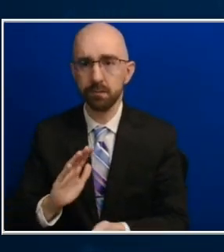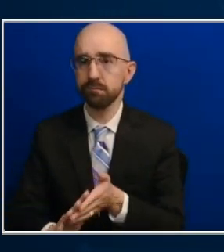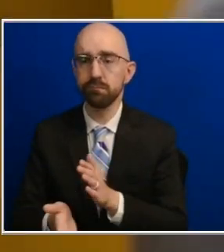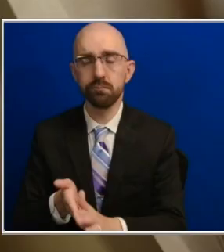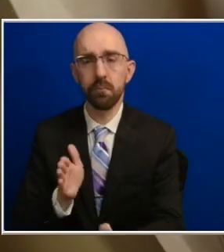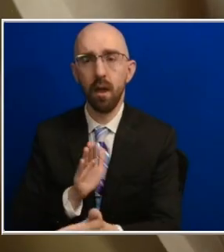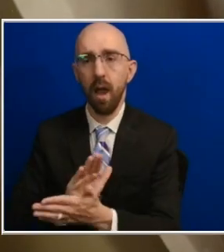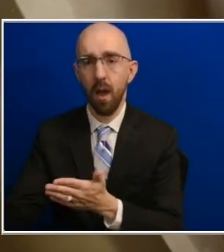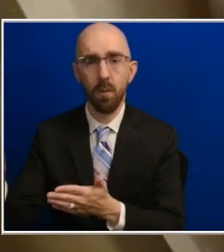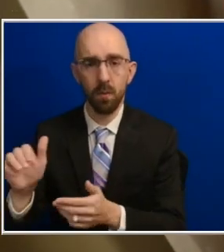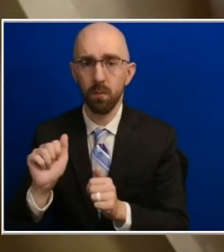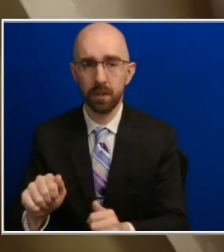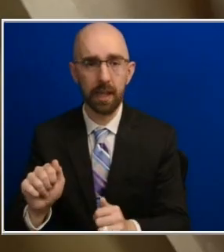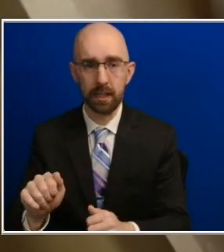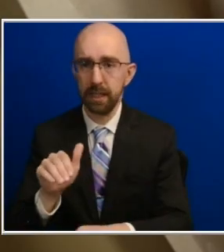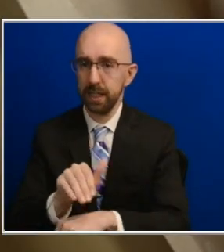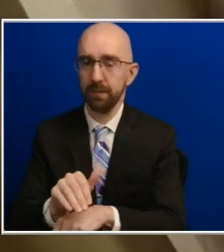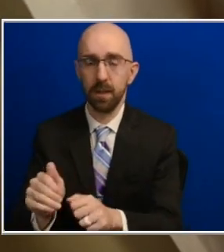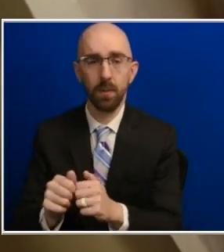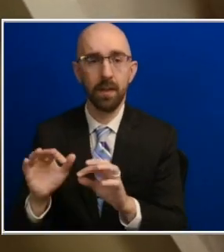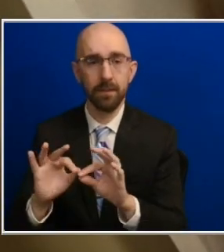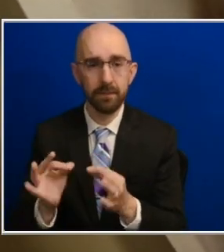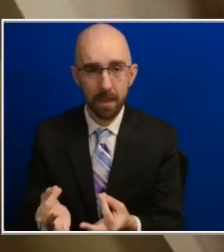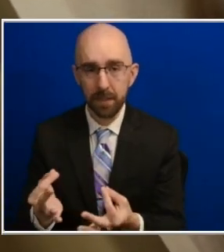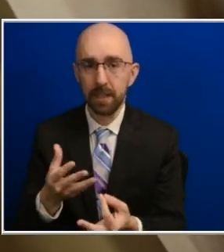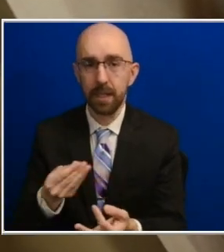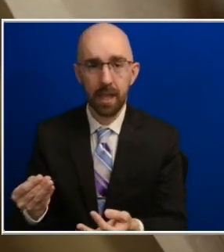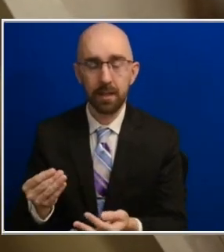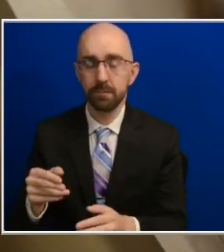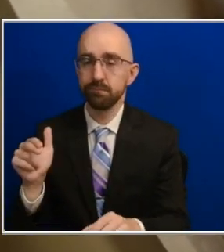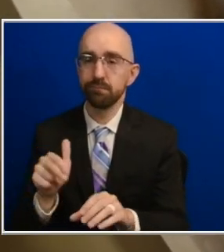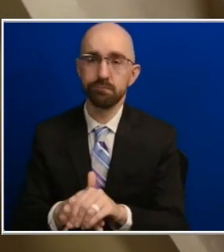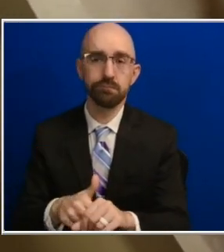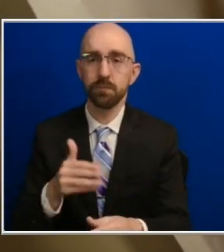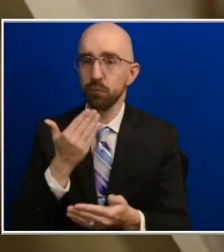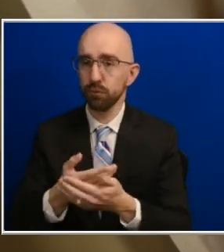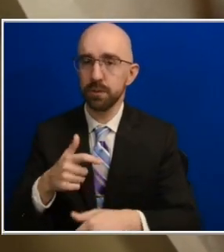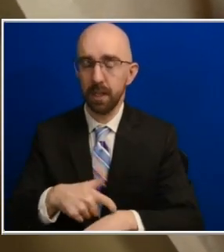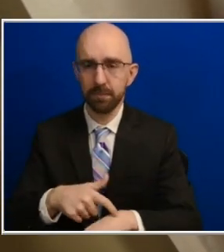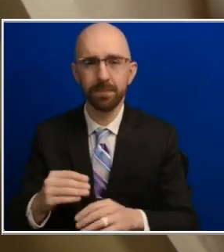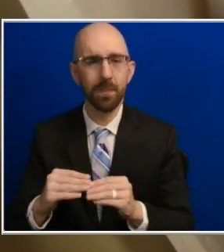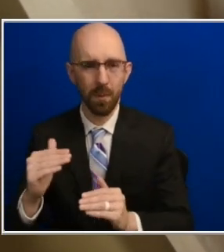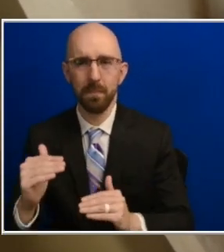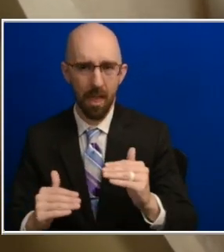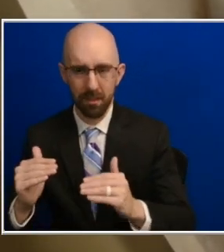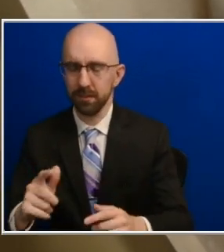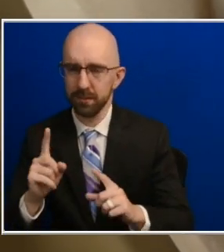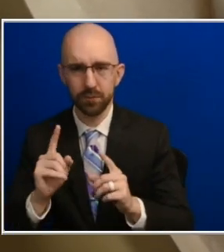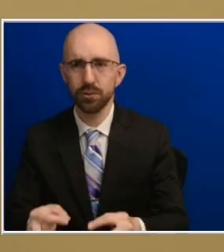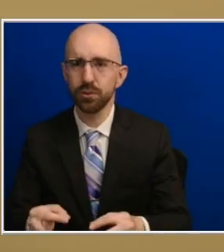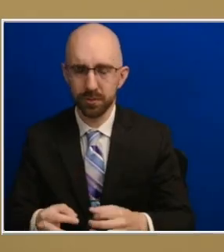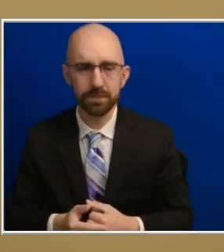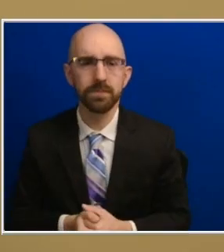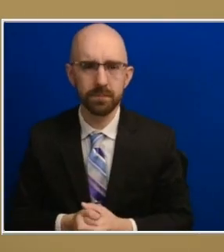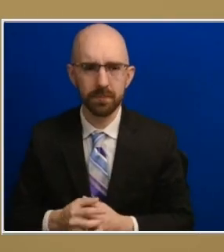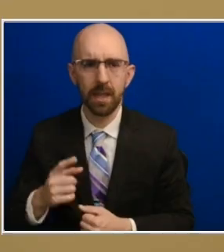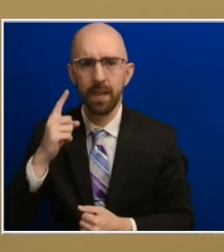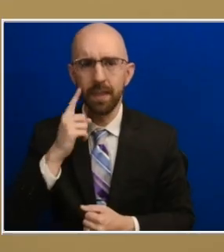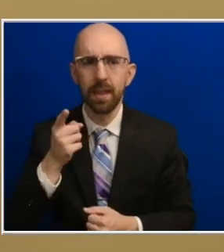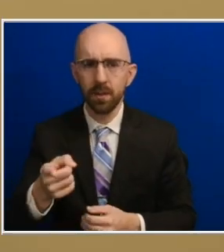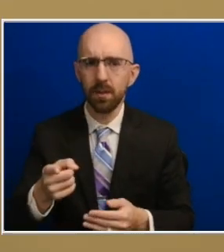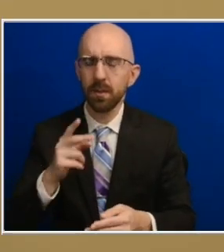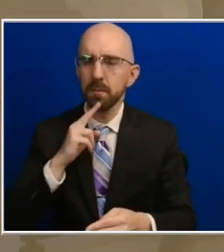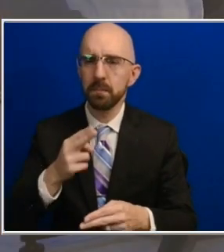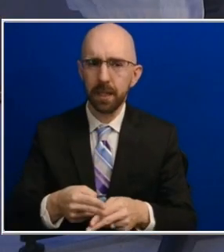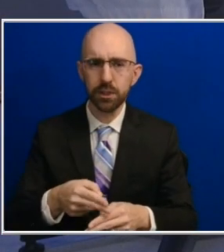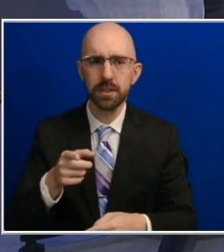spend the evening with family and get to bed at a reasonable time. A little more balance in life, that's Yeah. for sure. I think you referred to it really, and we